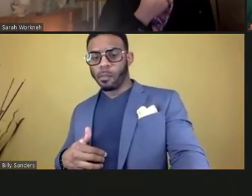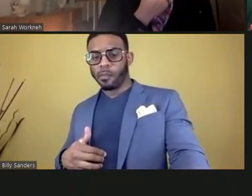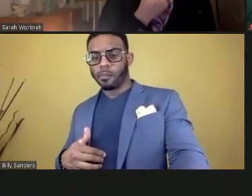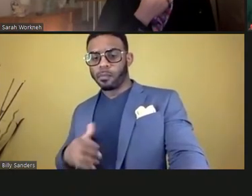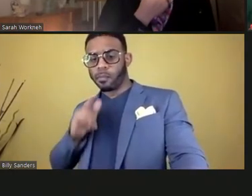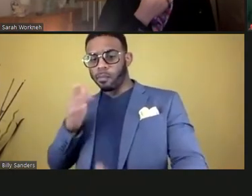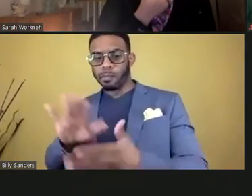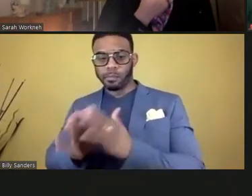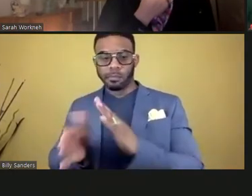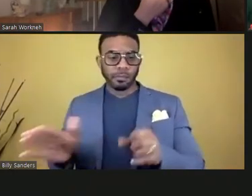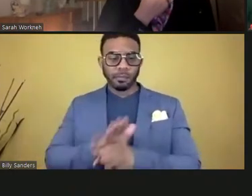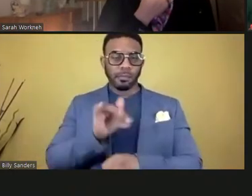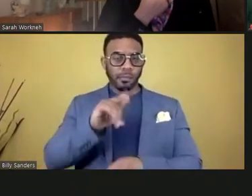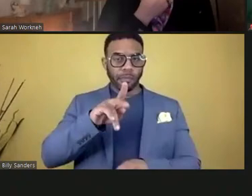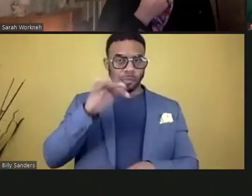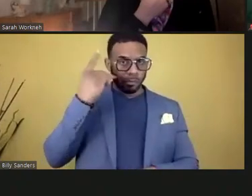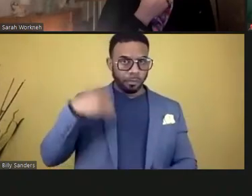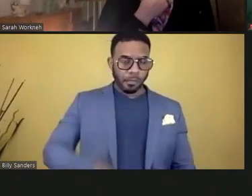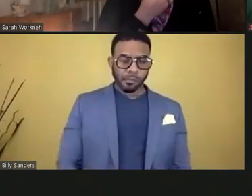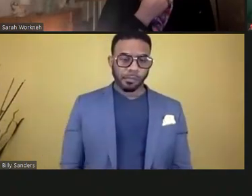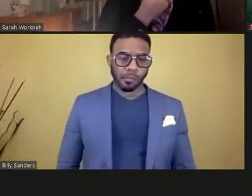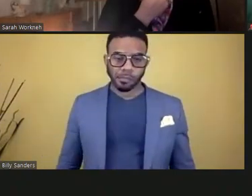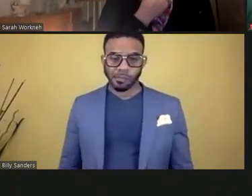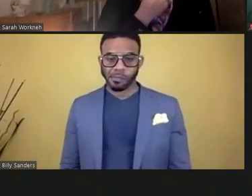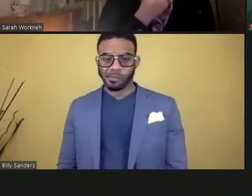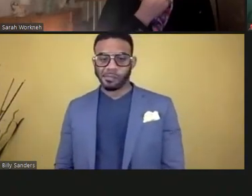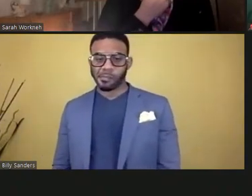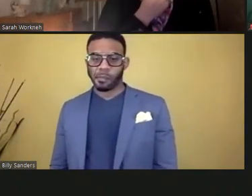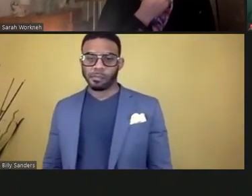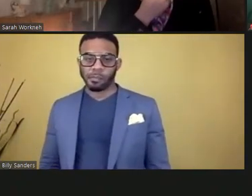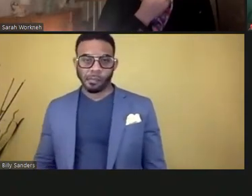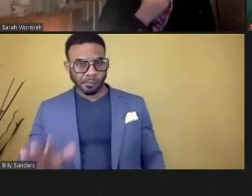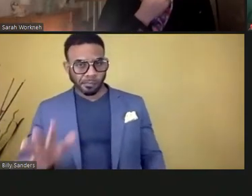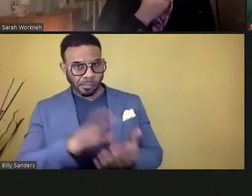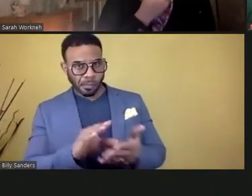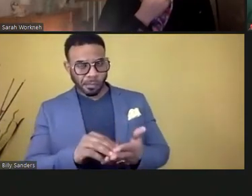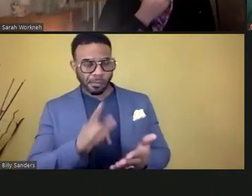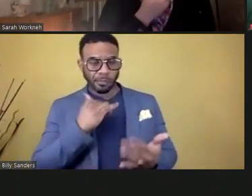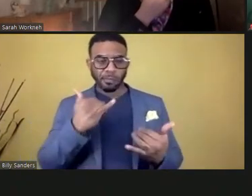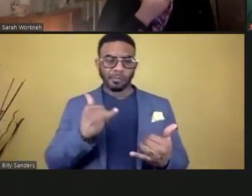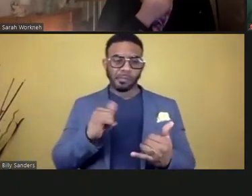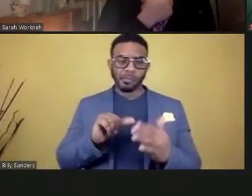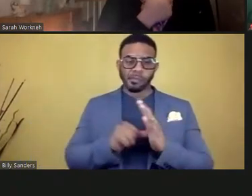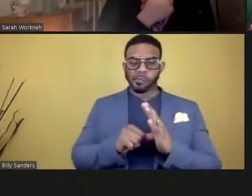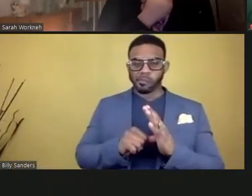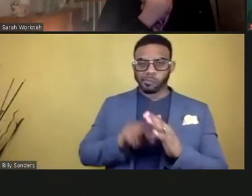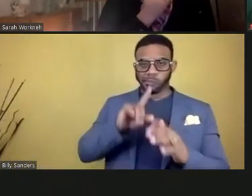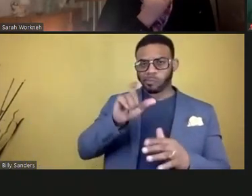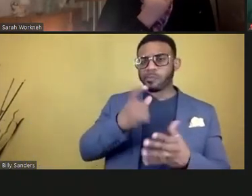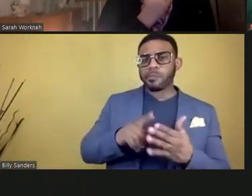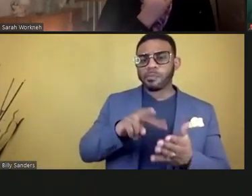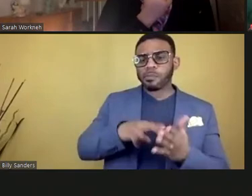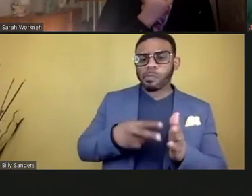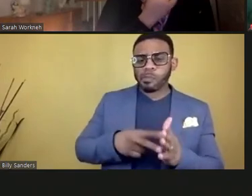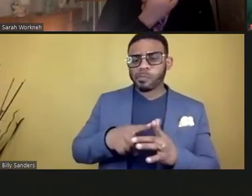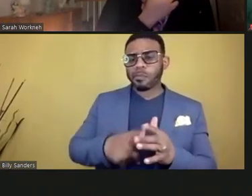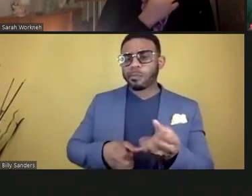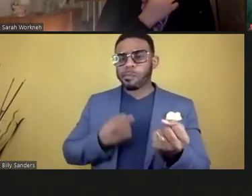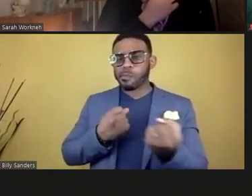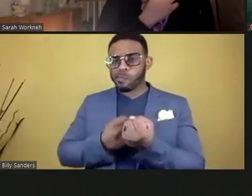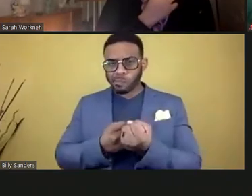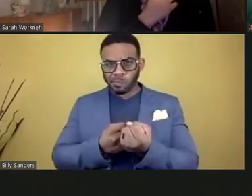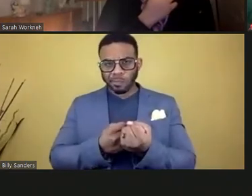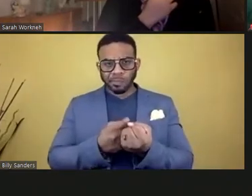become a complete ally for us. Yeah, and I think that it's great learning, and it still pushes the question of what does it mean to support the